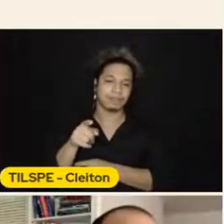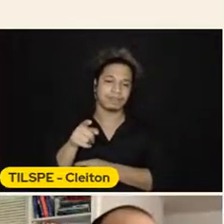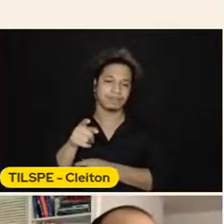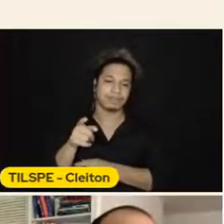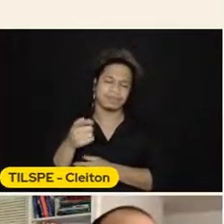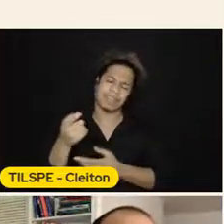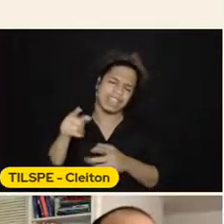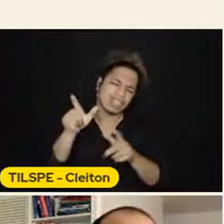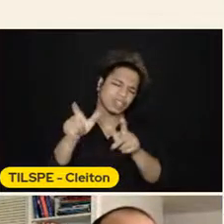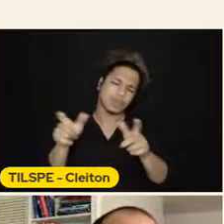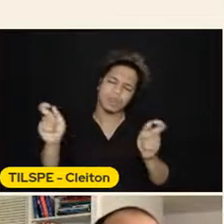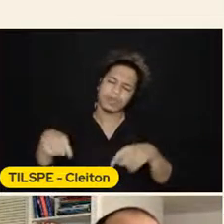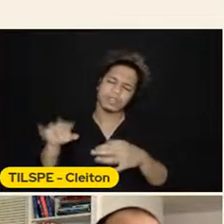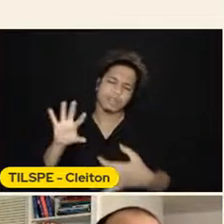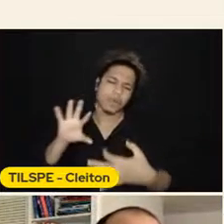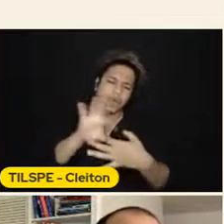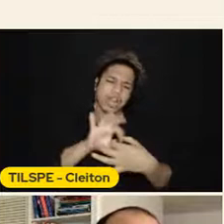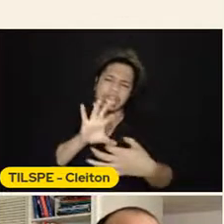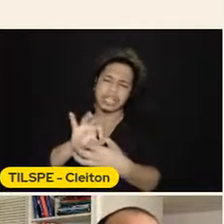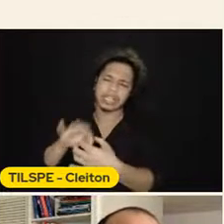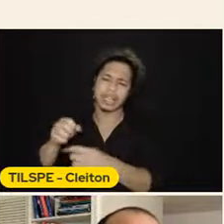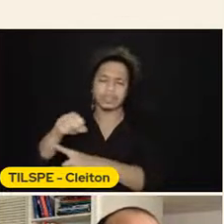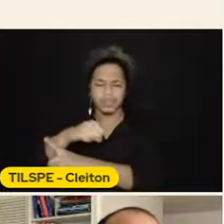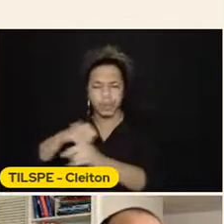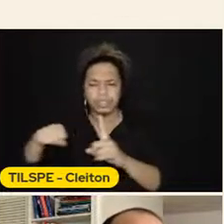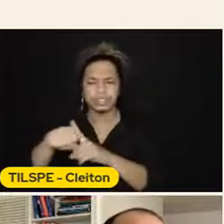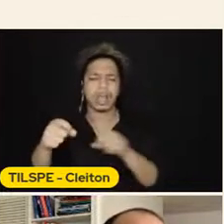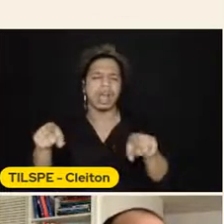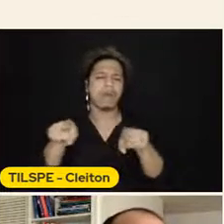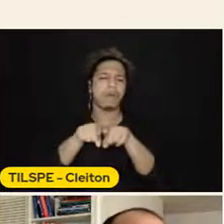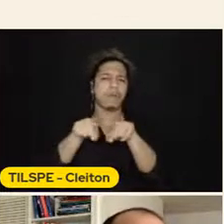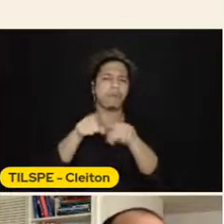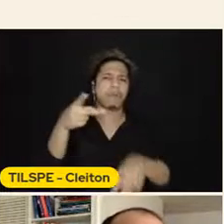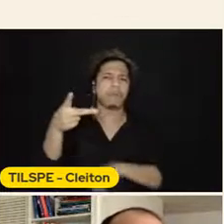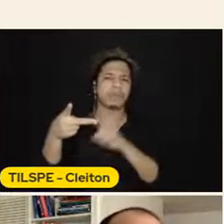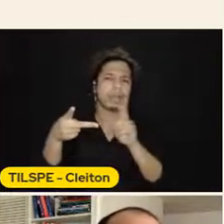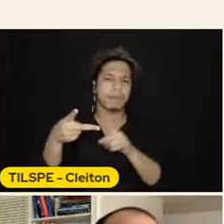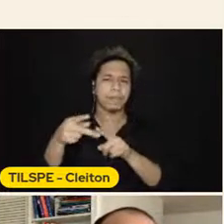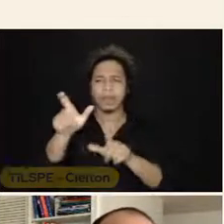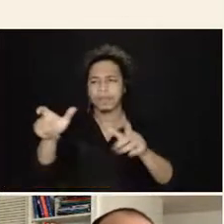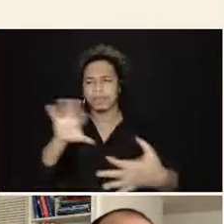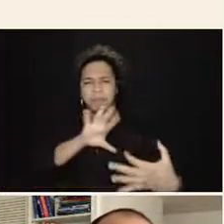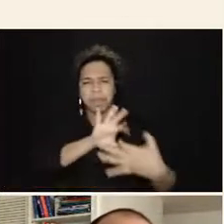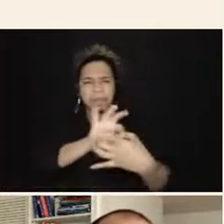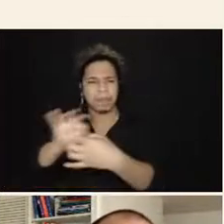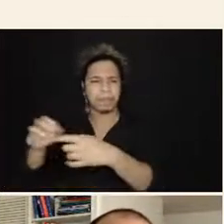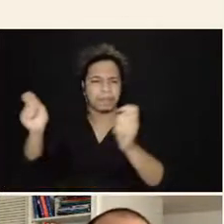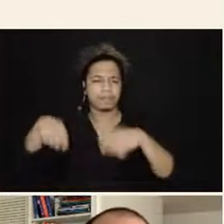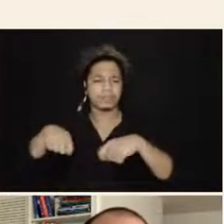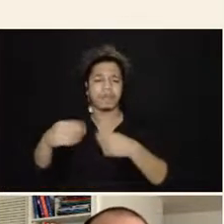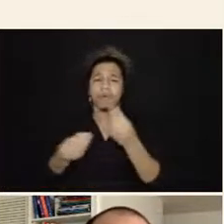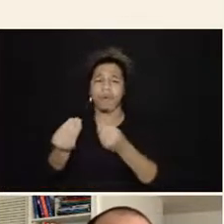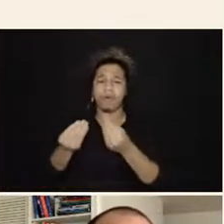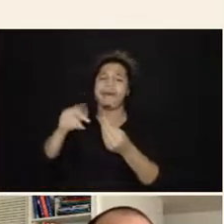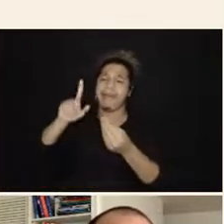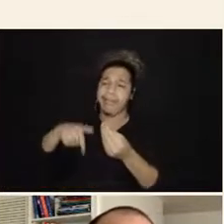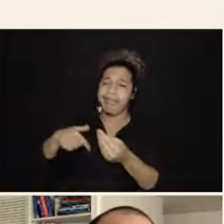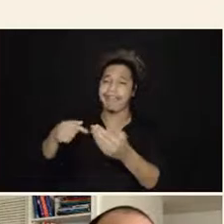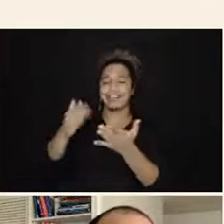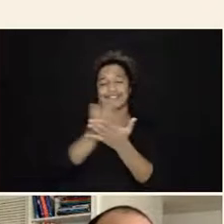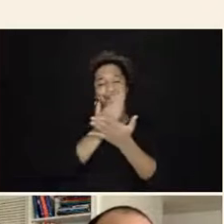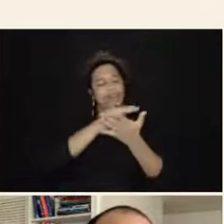cultural connections. Most importantly, by reading stories And seeing how the language